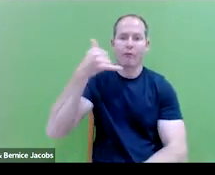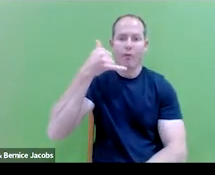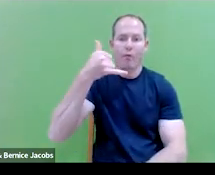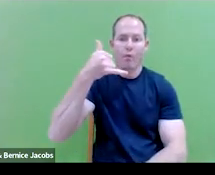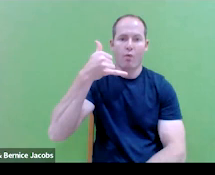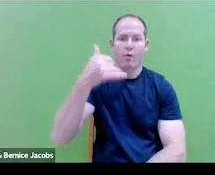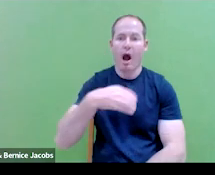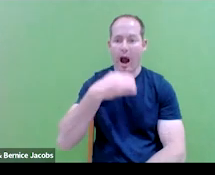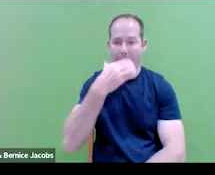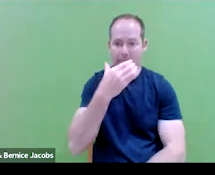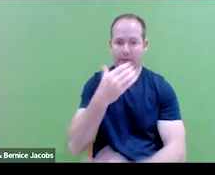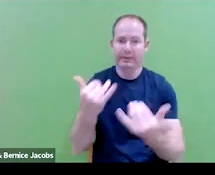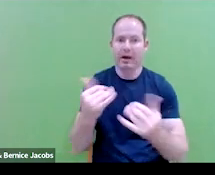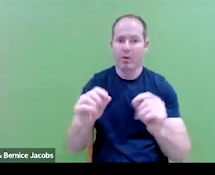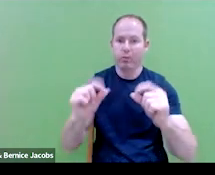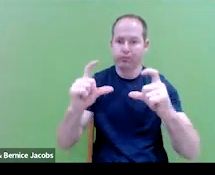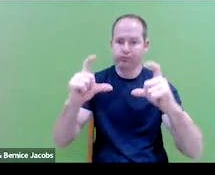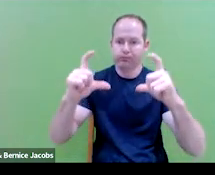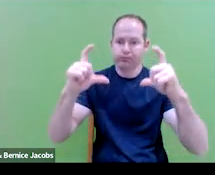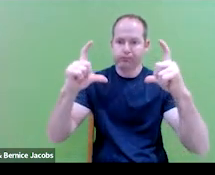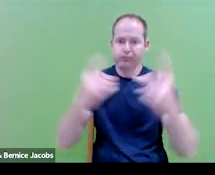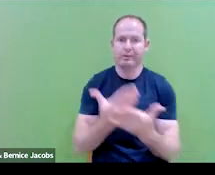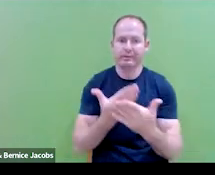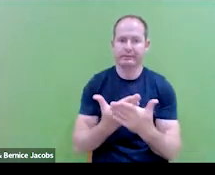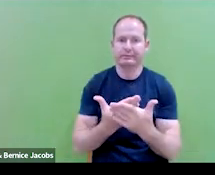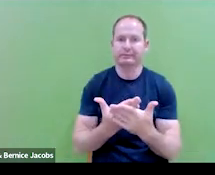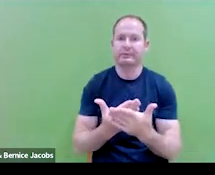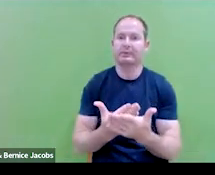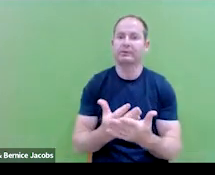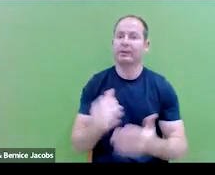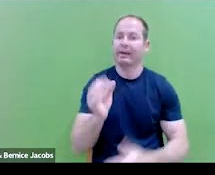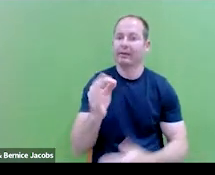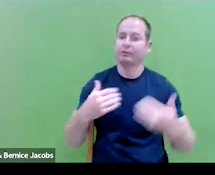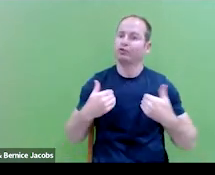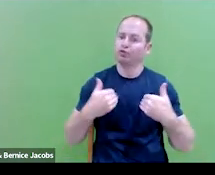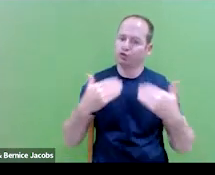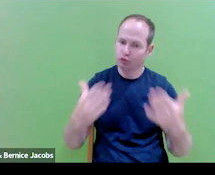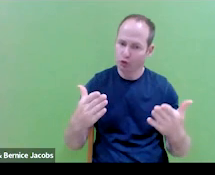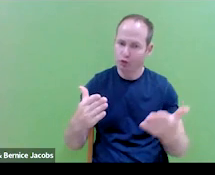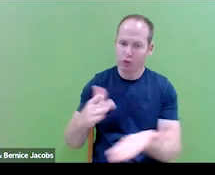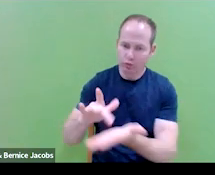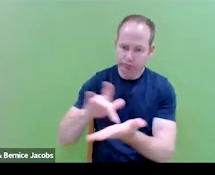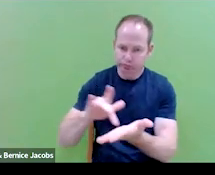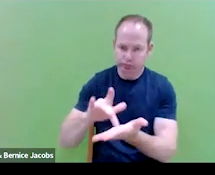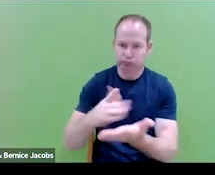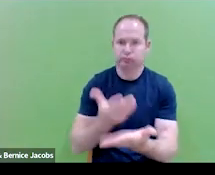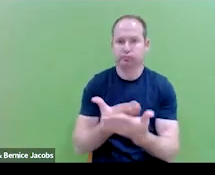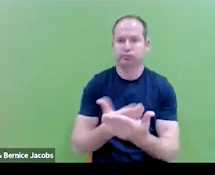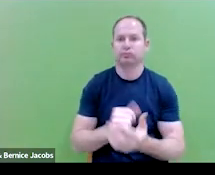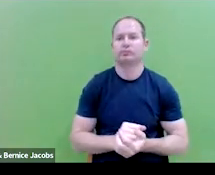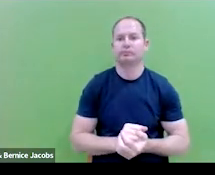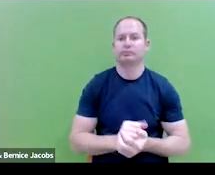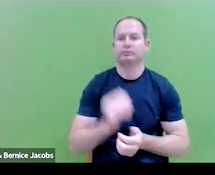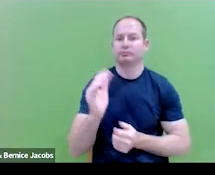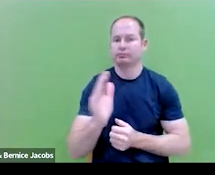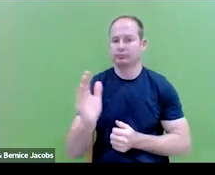could enlarge your text. So it was one of the setup functions when you first got your phone. And the other screen on